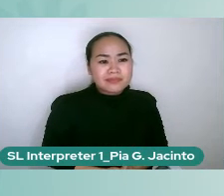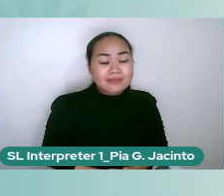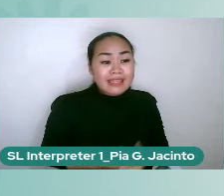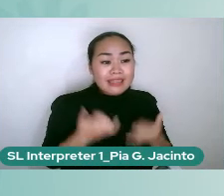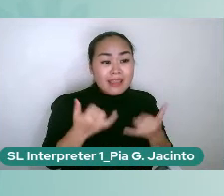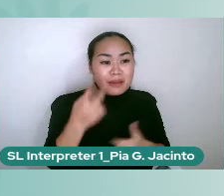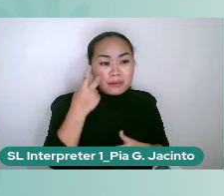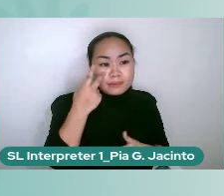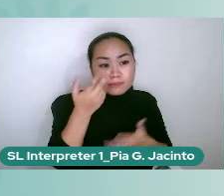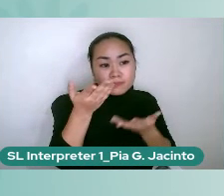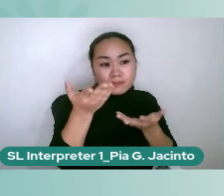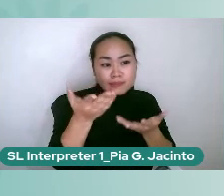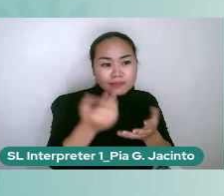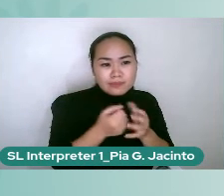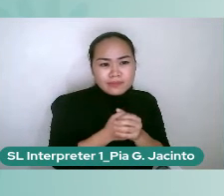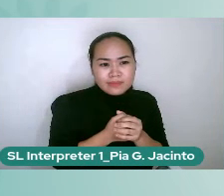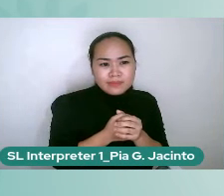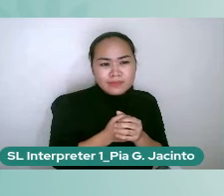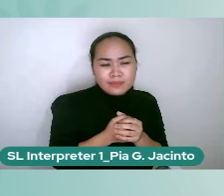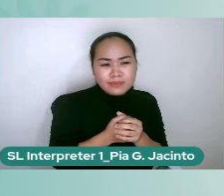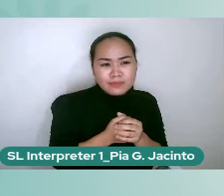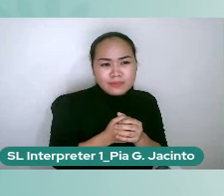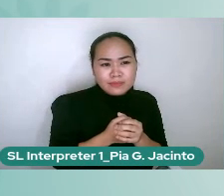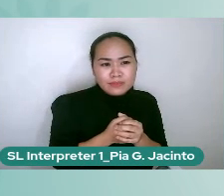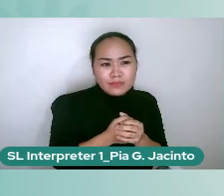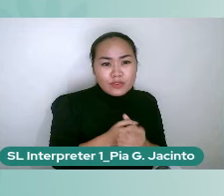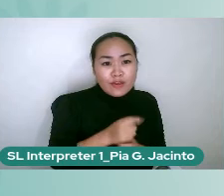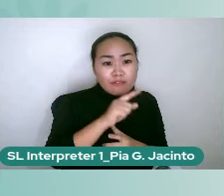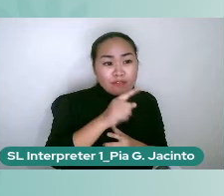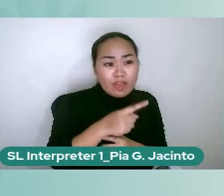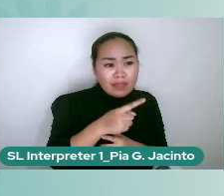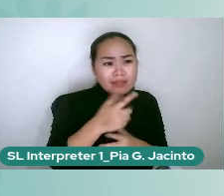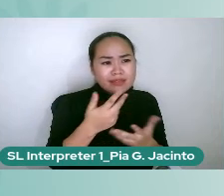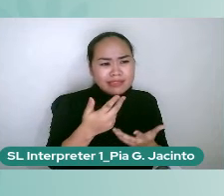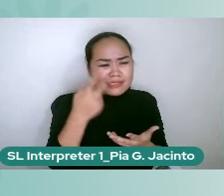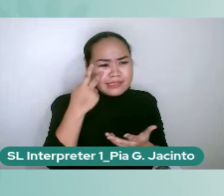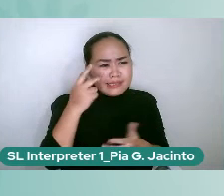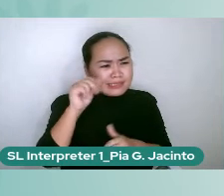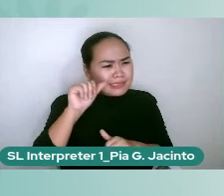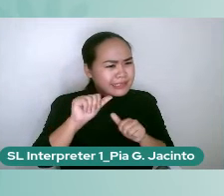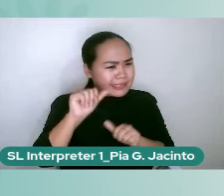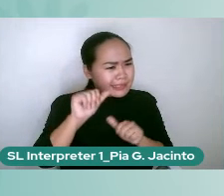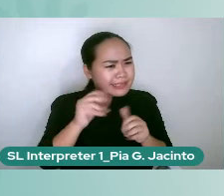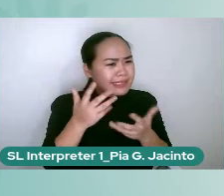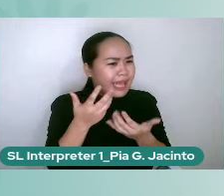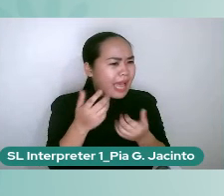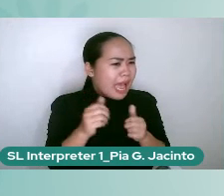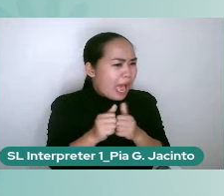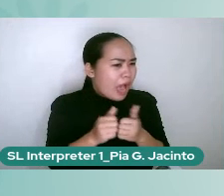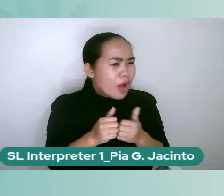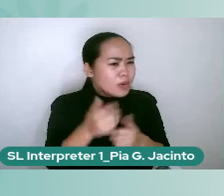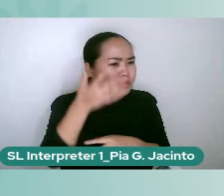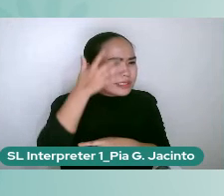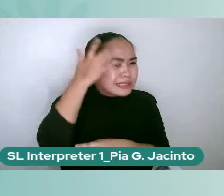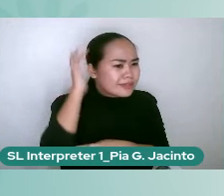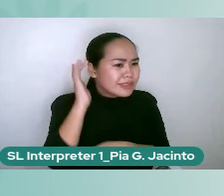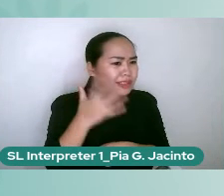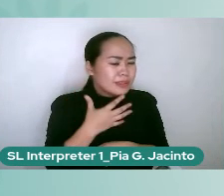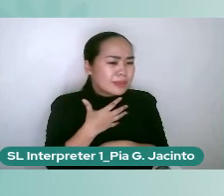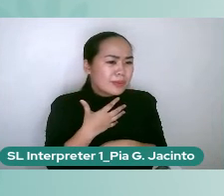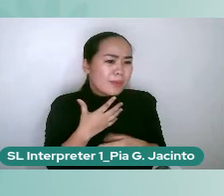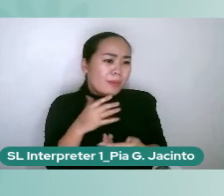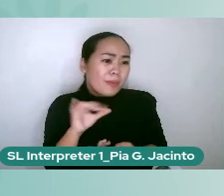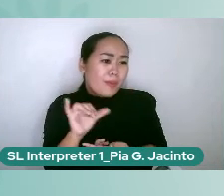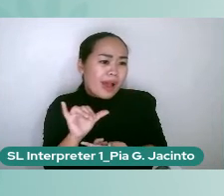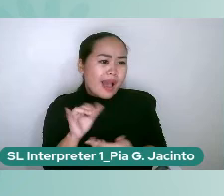receiver-operator curves from the first part of the meta-analysis, and here you see sensitivity on the y-axis